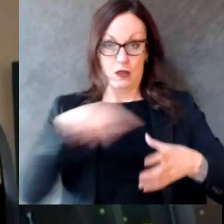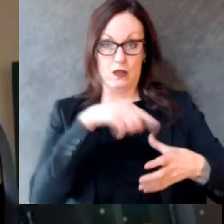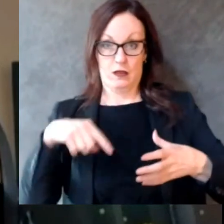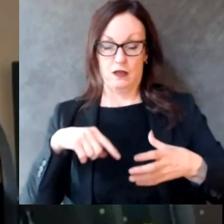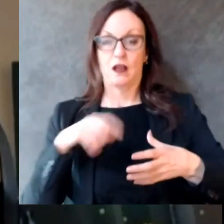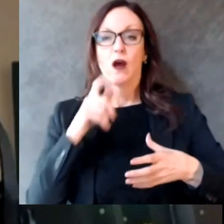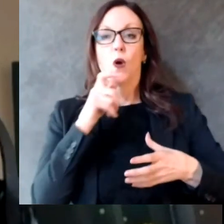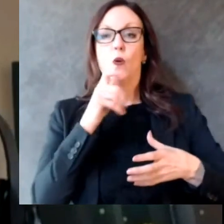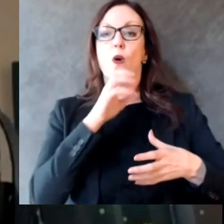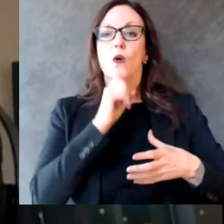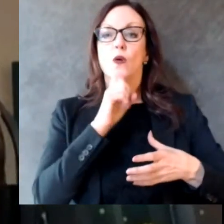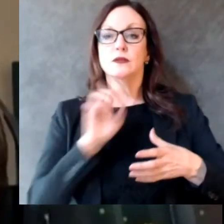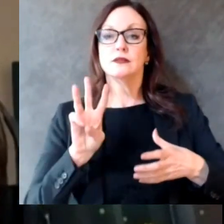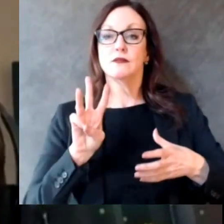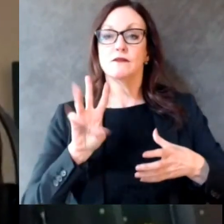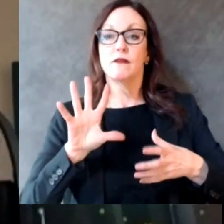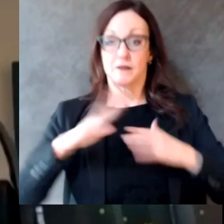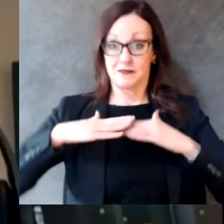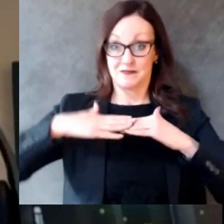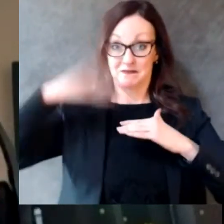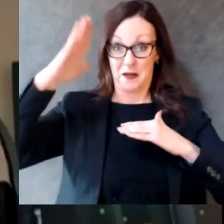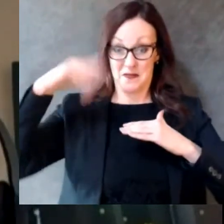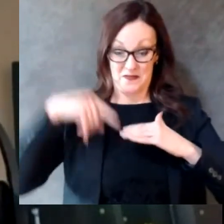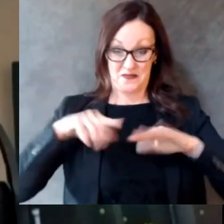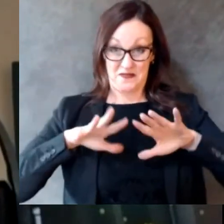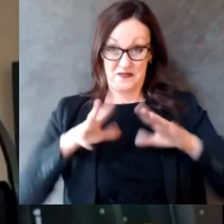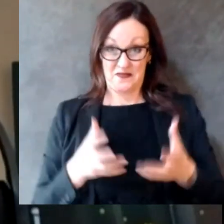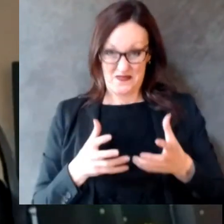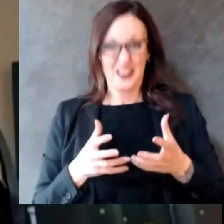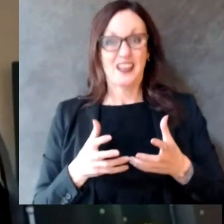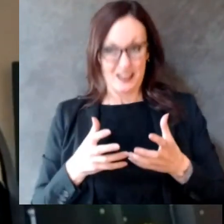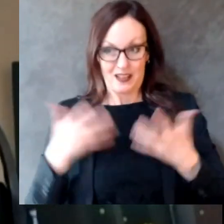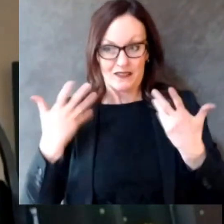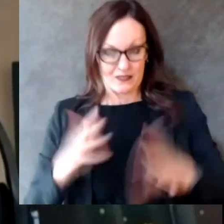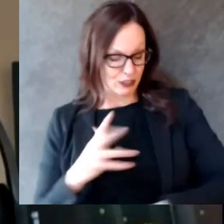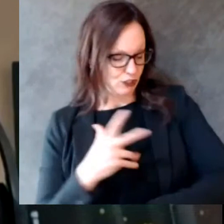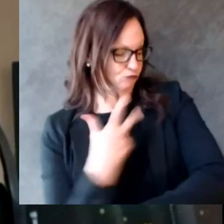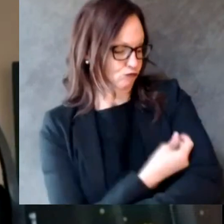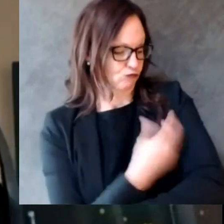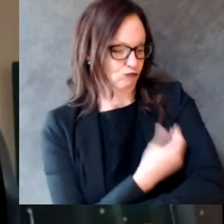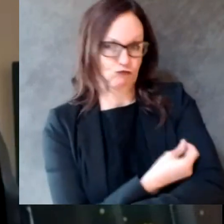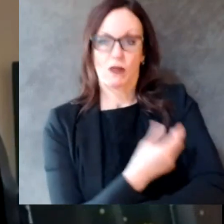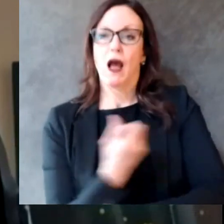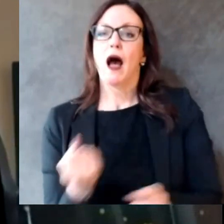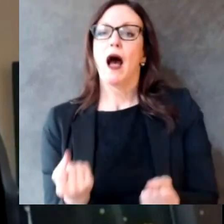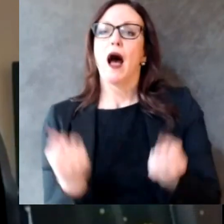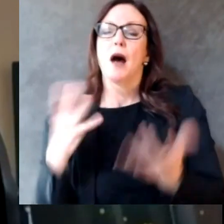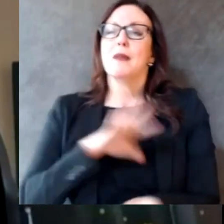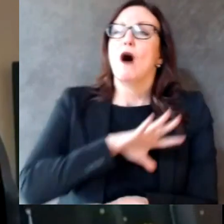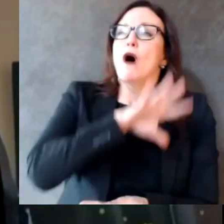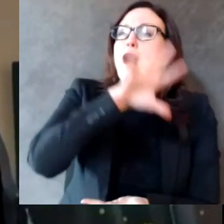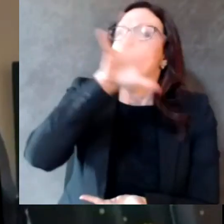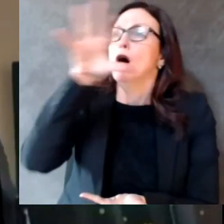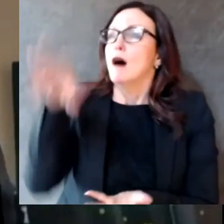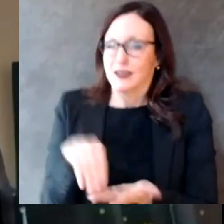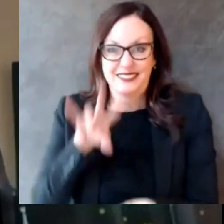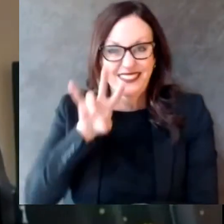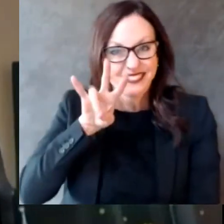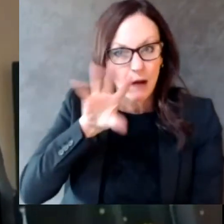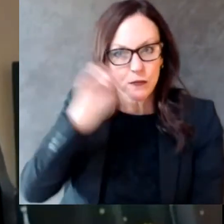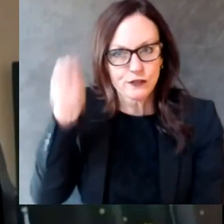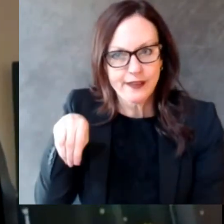closer. So today, as we pass this milestone of 600,000 cases, let